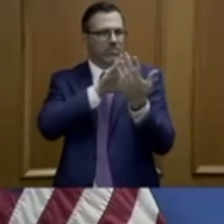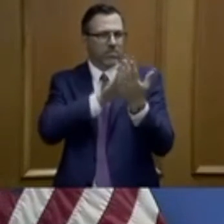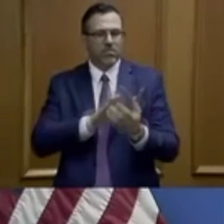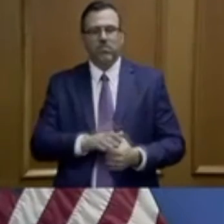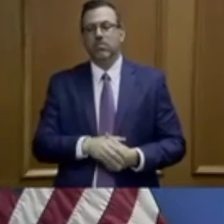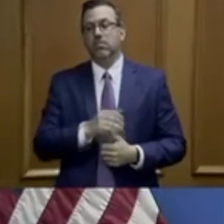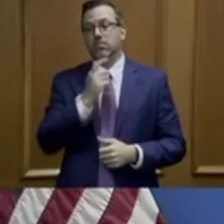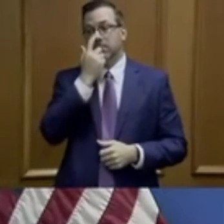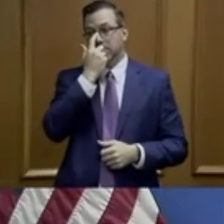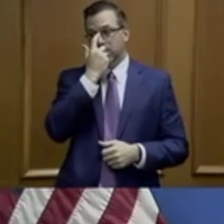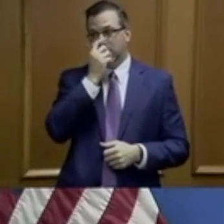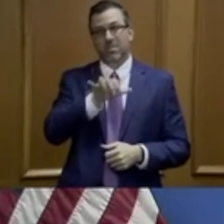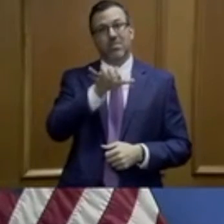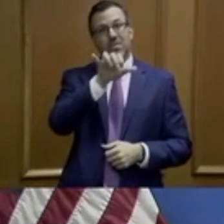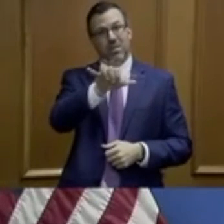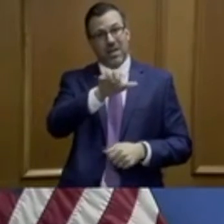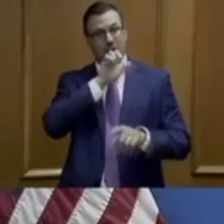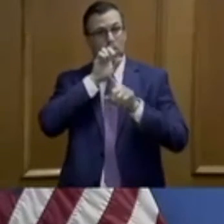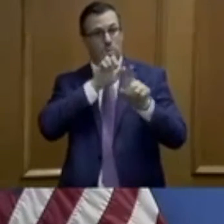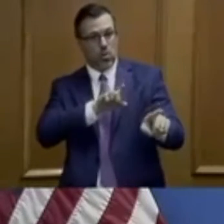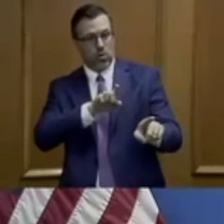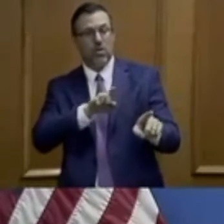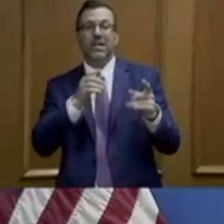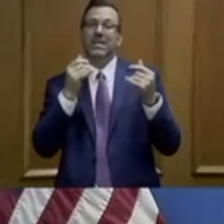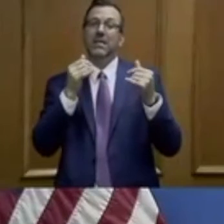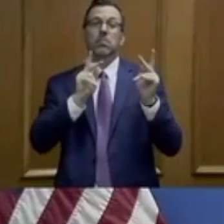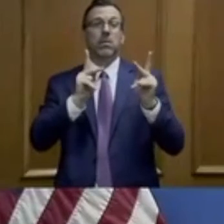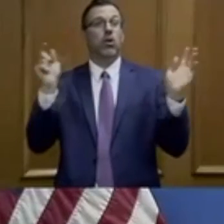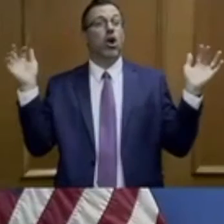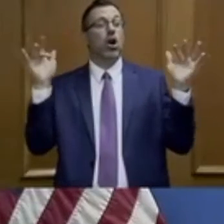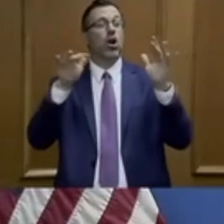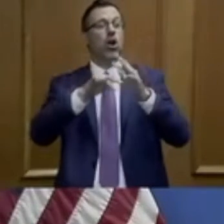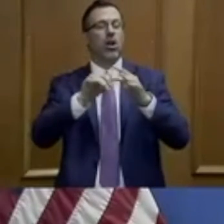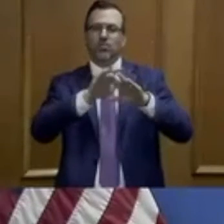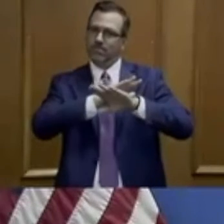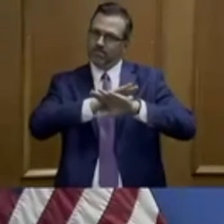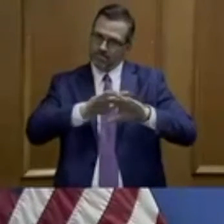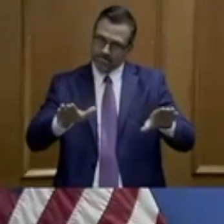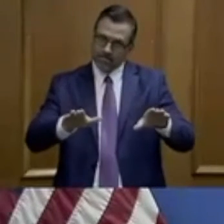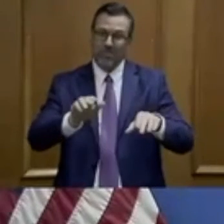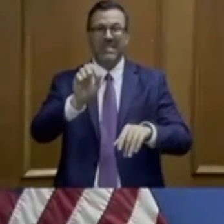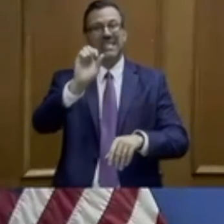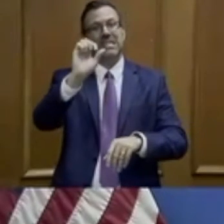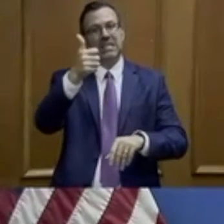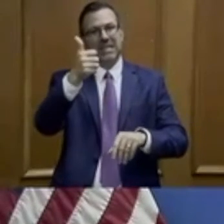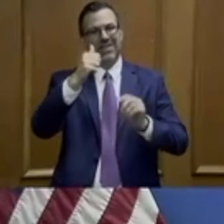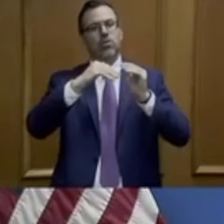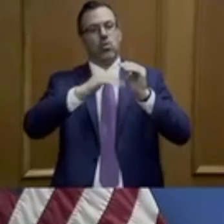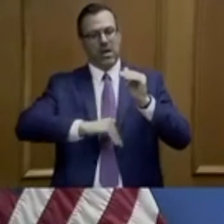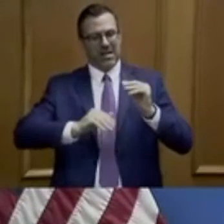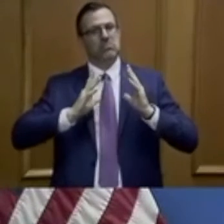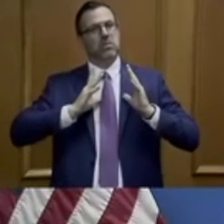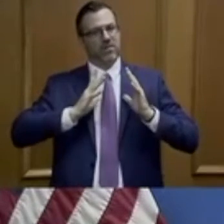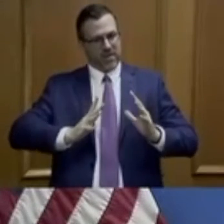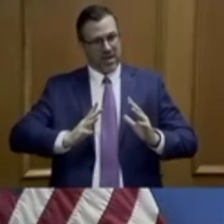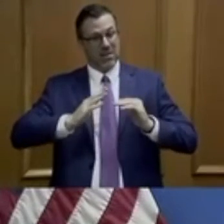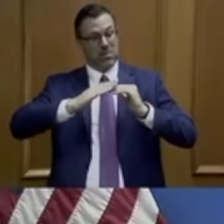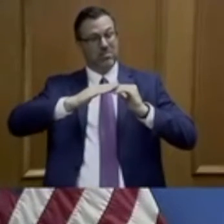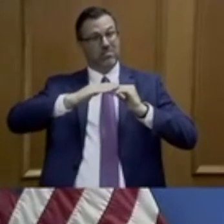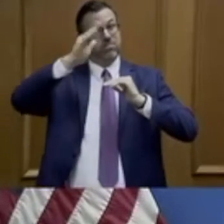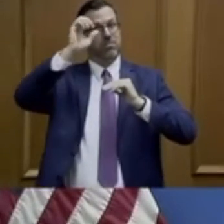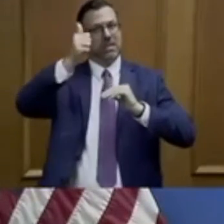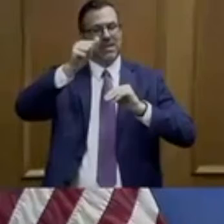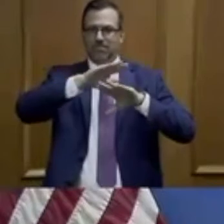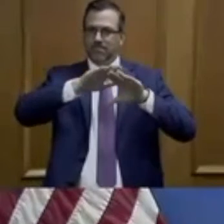In this order, we continue to restrict social gatherings to groups of 10 or fewer. We continue to encourage working